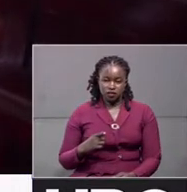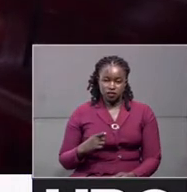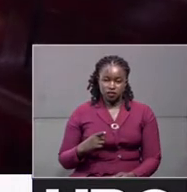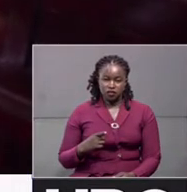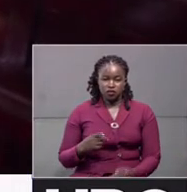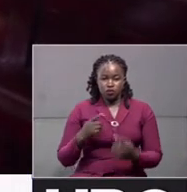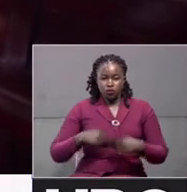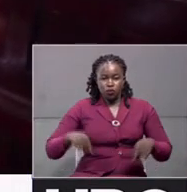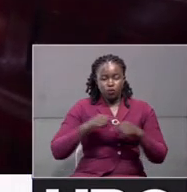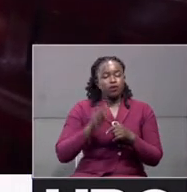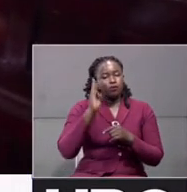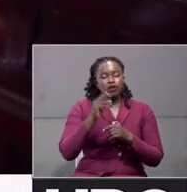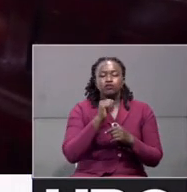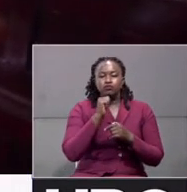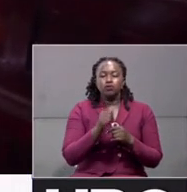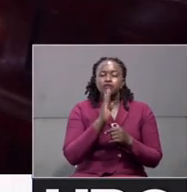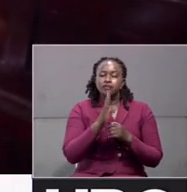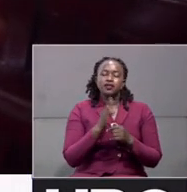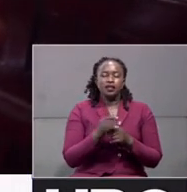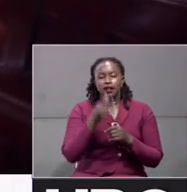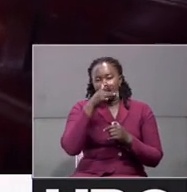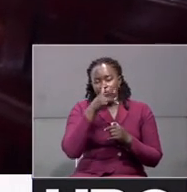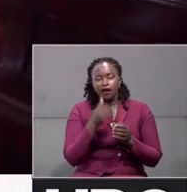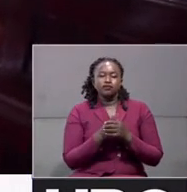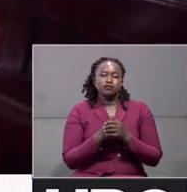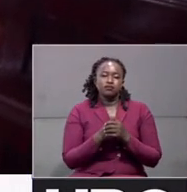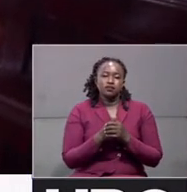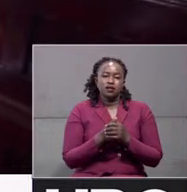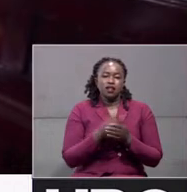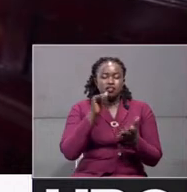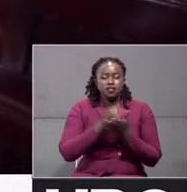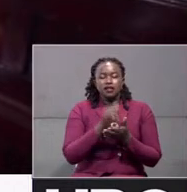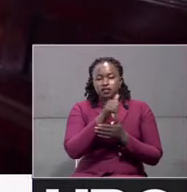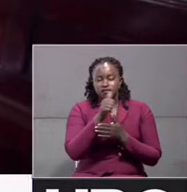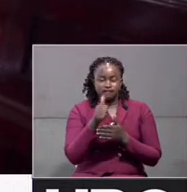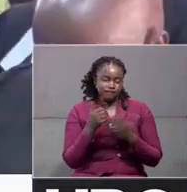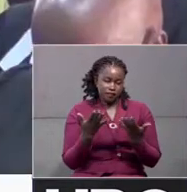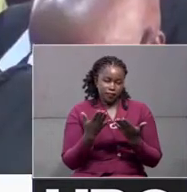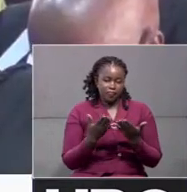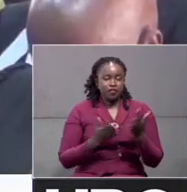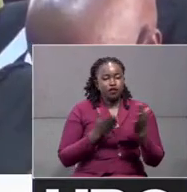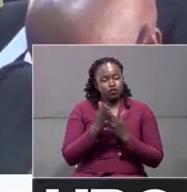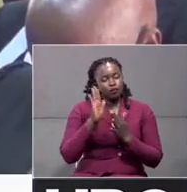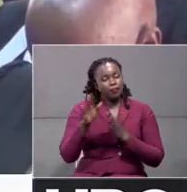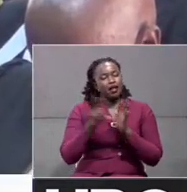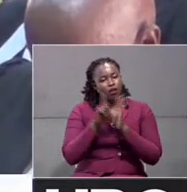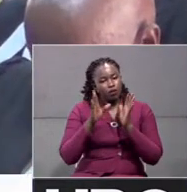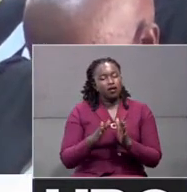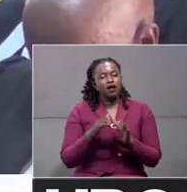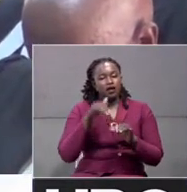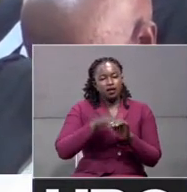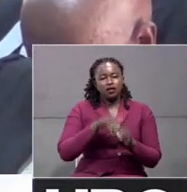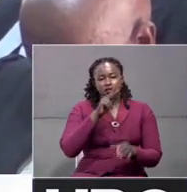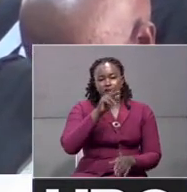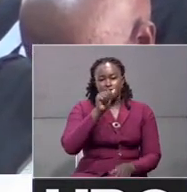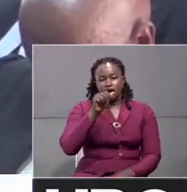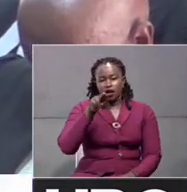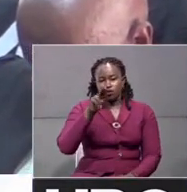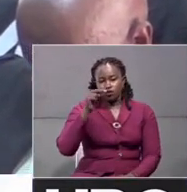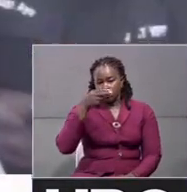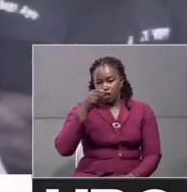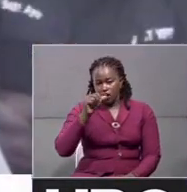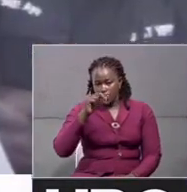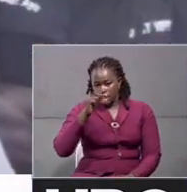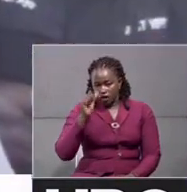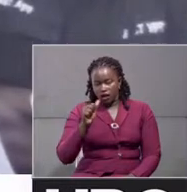it cannot be said that every advocate in any of the two law firms. Through her lawyers, including Elson Kalhanga, Molly